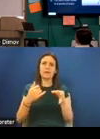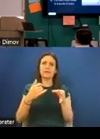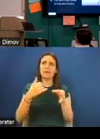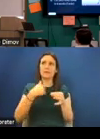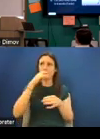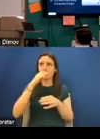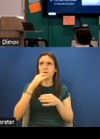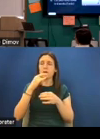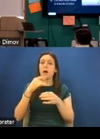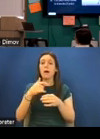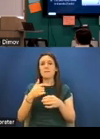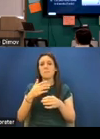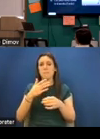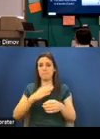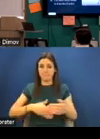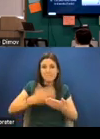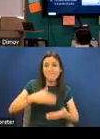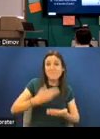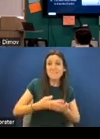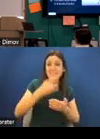than most people do, so